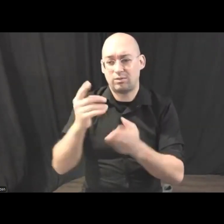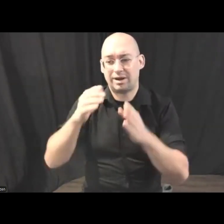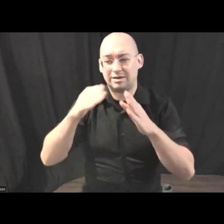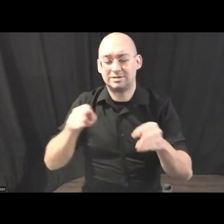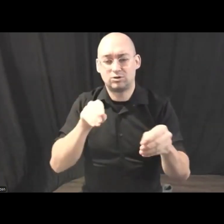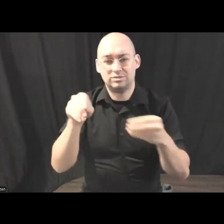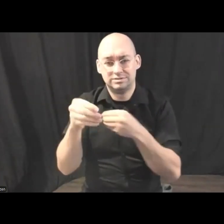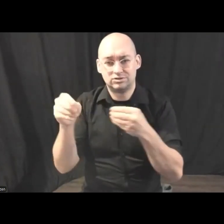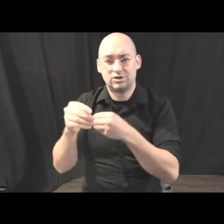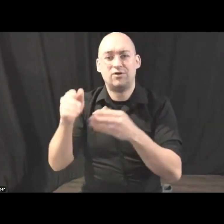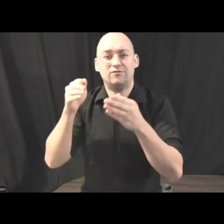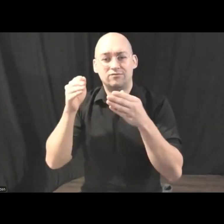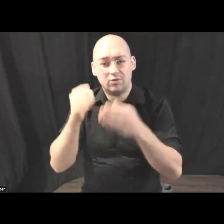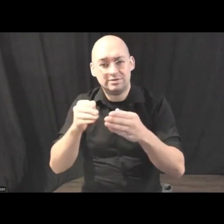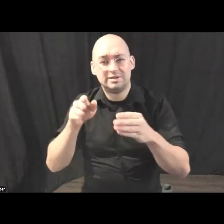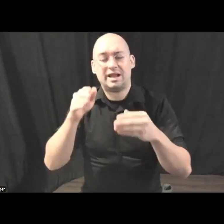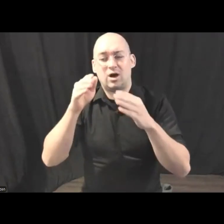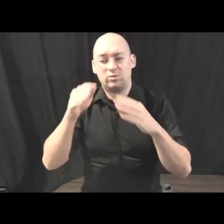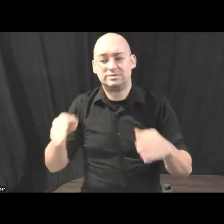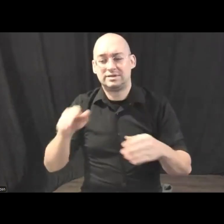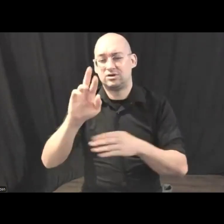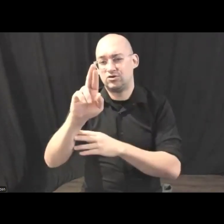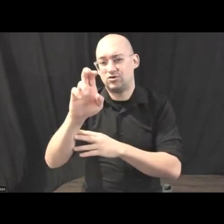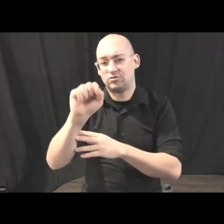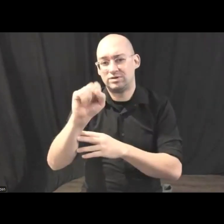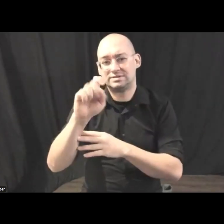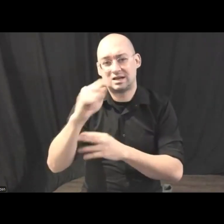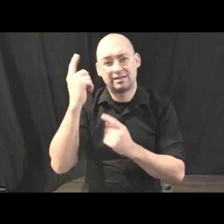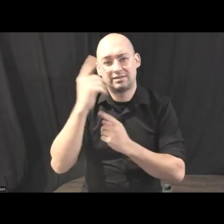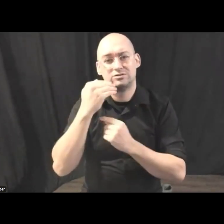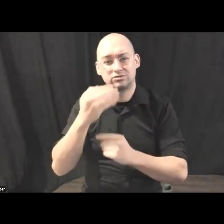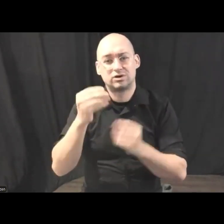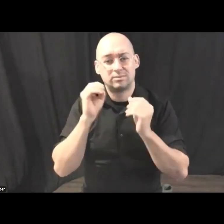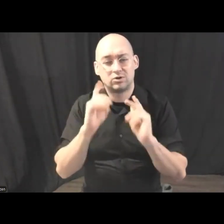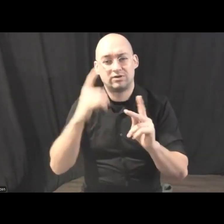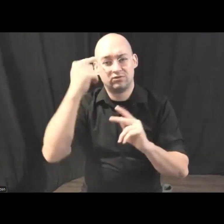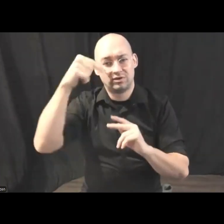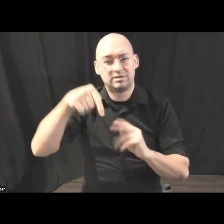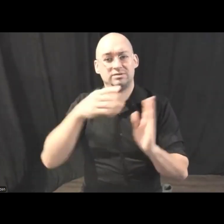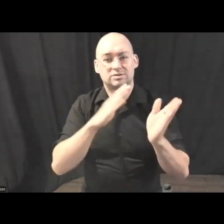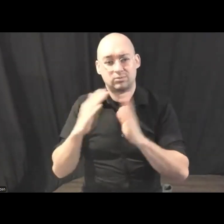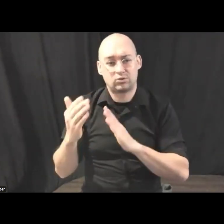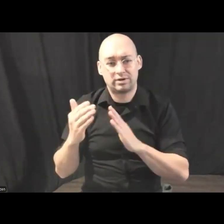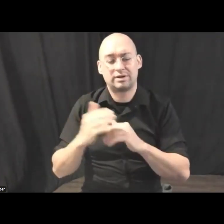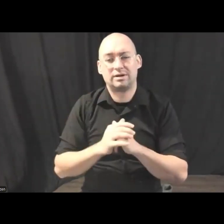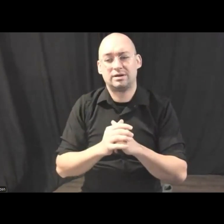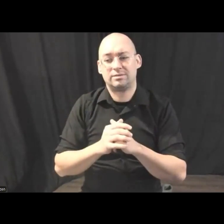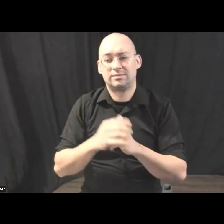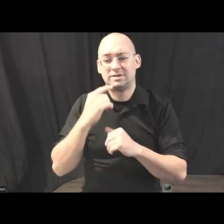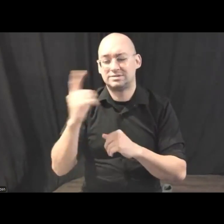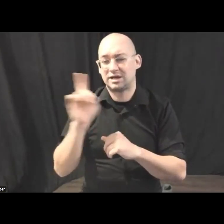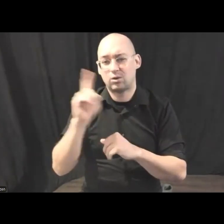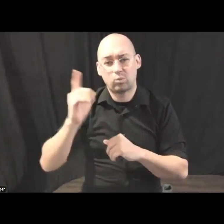on housing and kind of reset. And I think it's a real opportunity for this community to say, where are we now